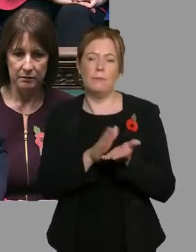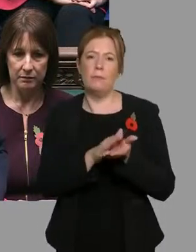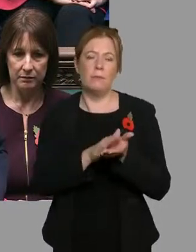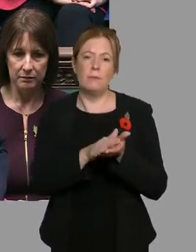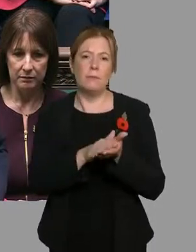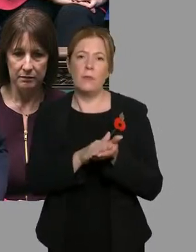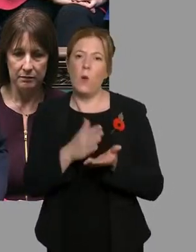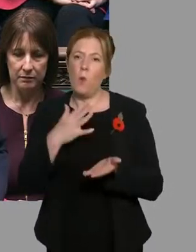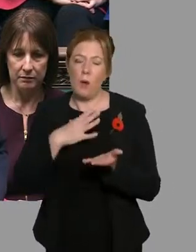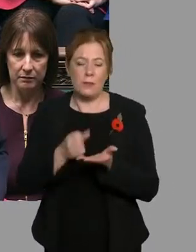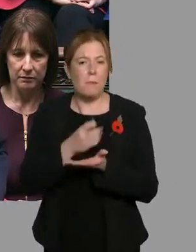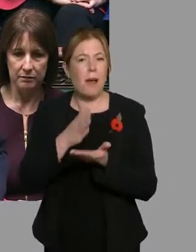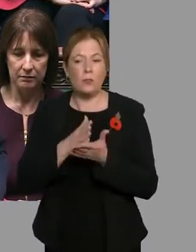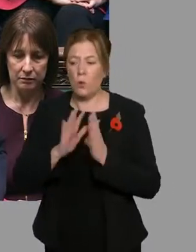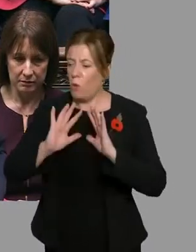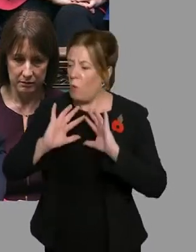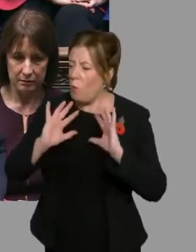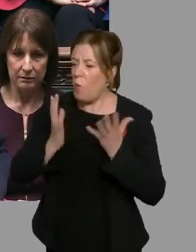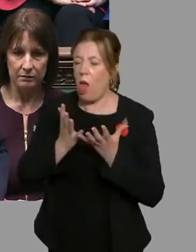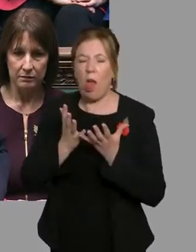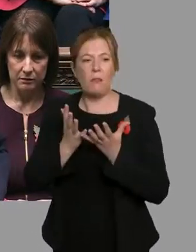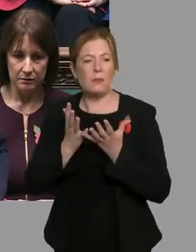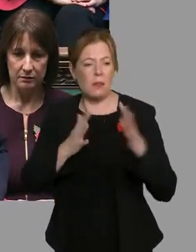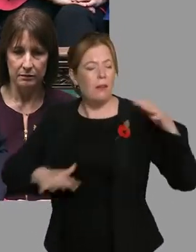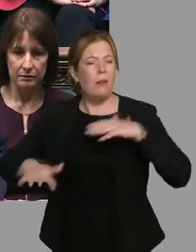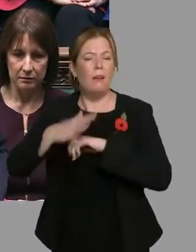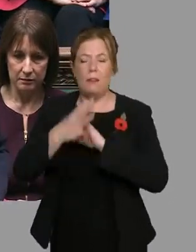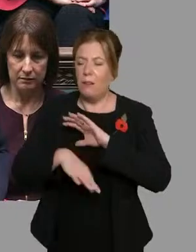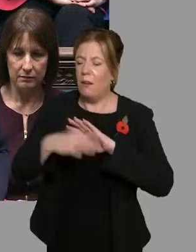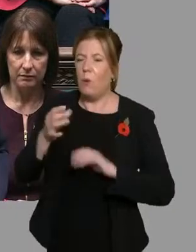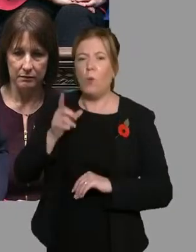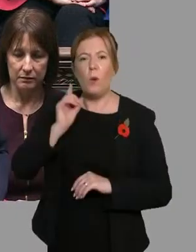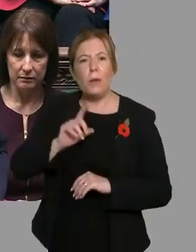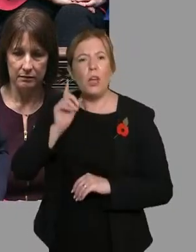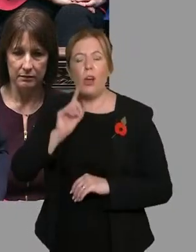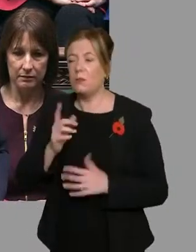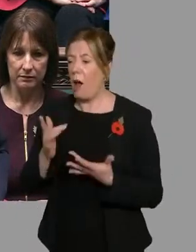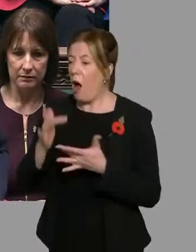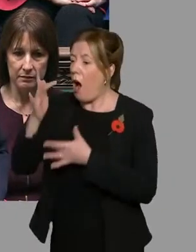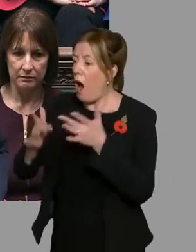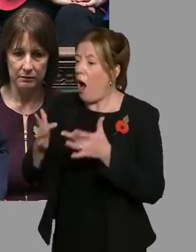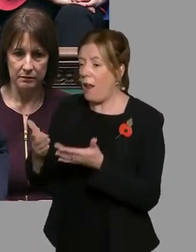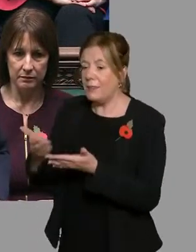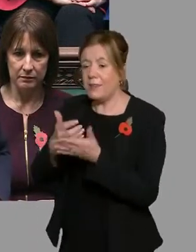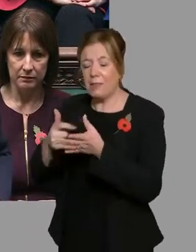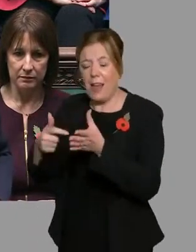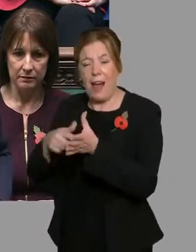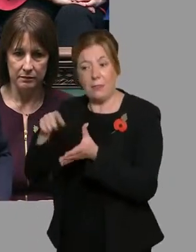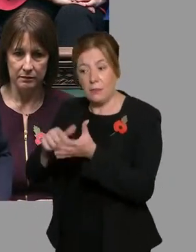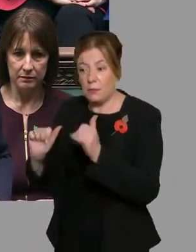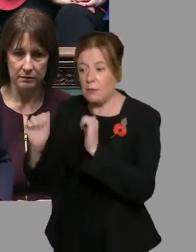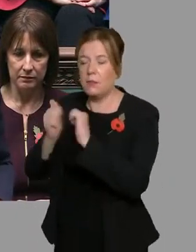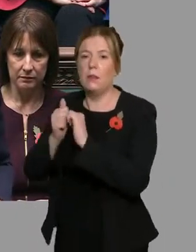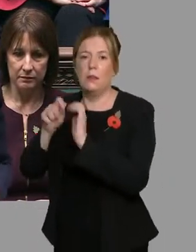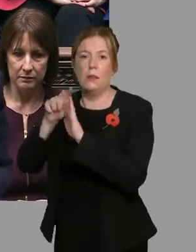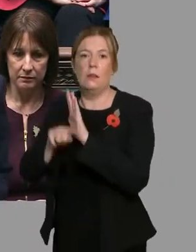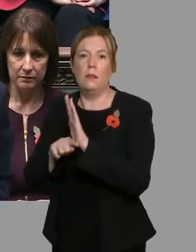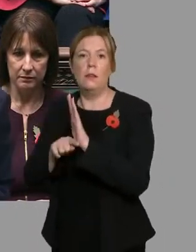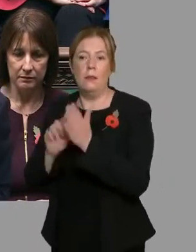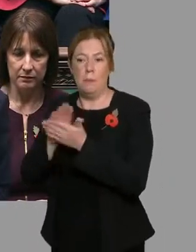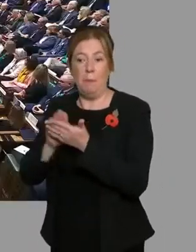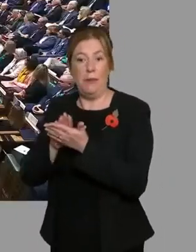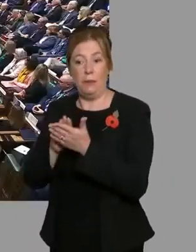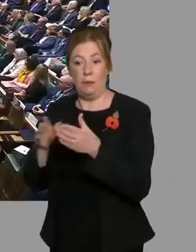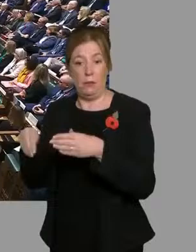for women and girls through the Online Safety Act, mitigating the risk of illegal content and activity which is abusive or incites